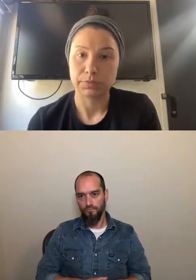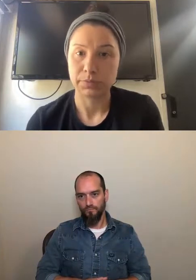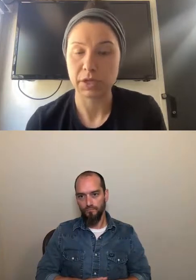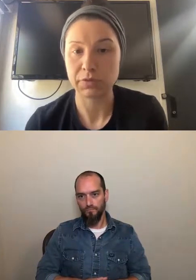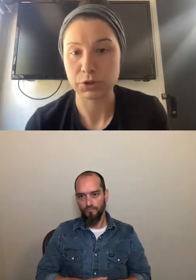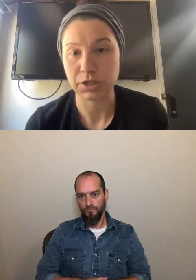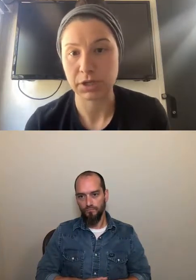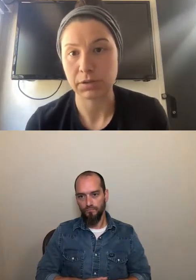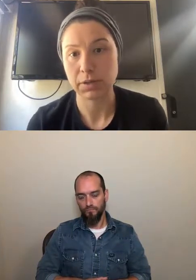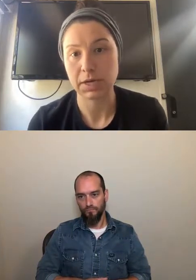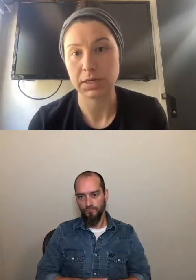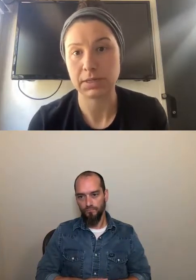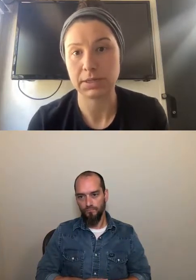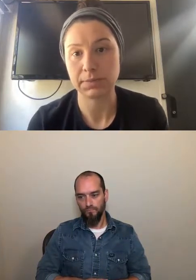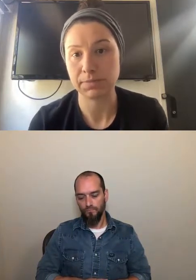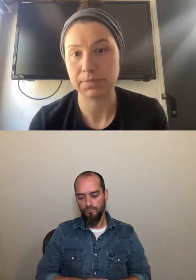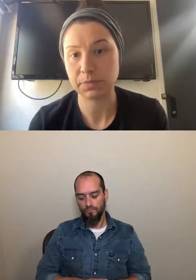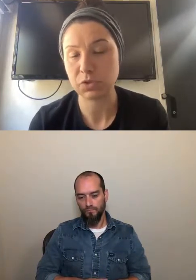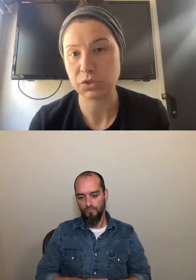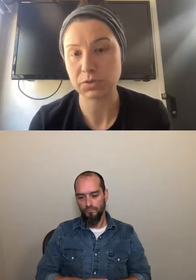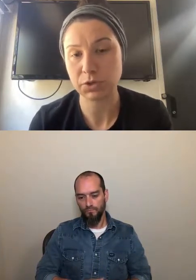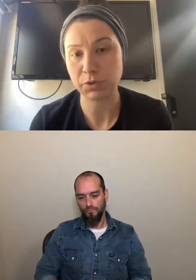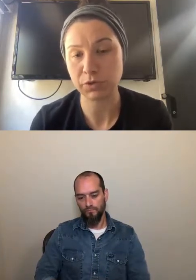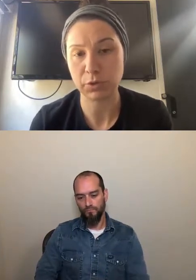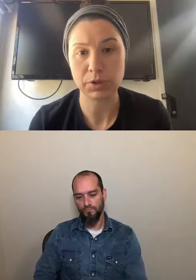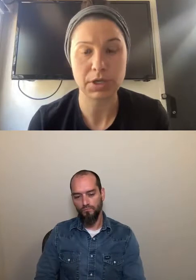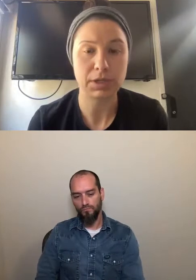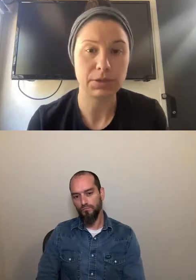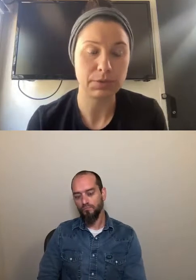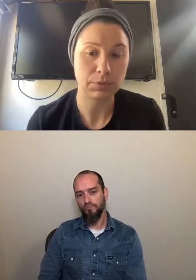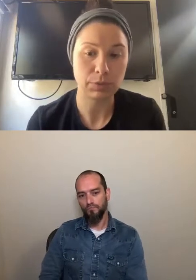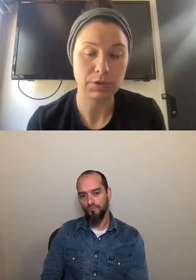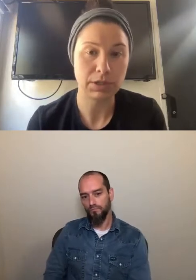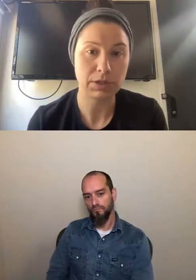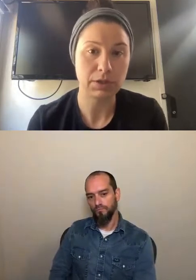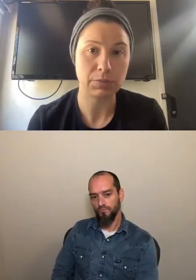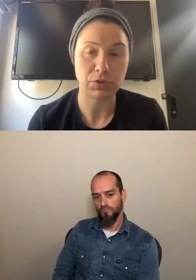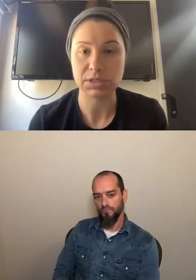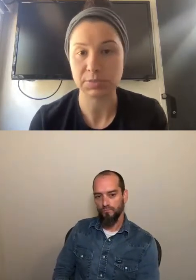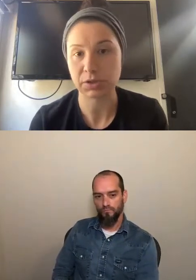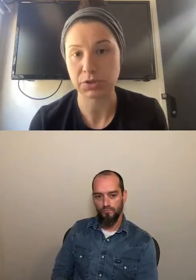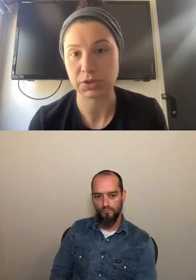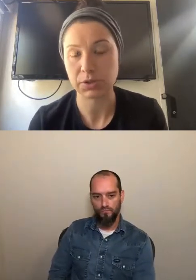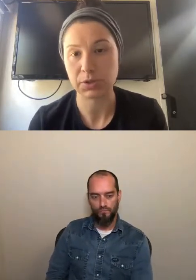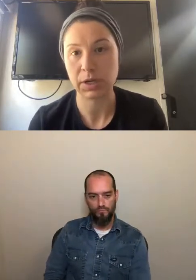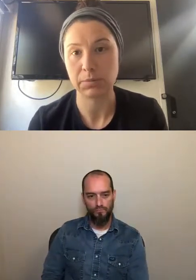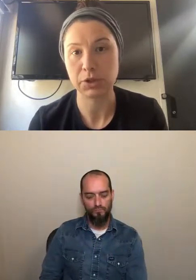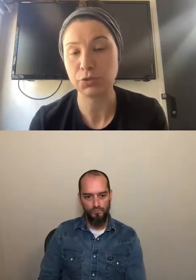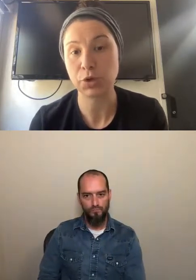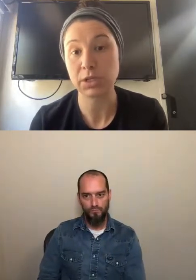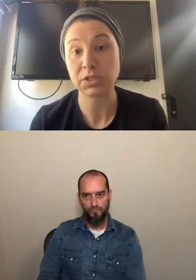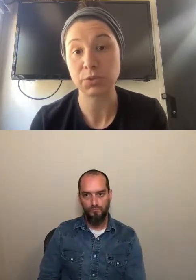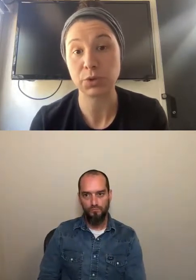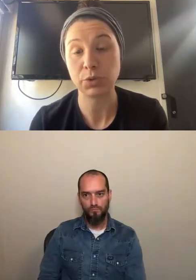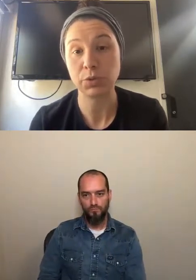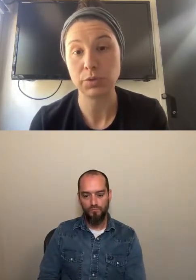Wow. Thank you for sharing that. And just to move forward here, we know that you're a mold inspector. Could you